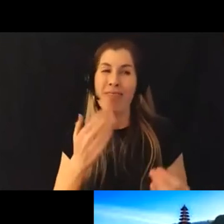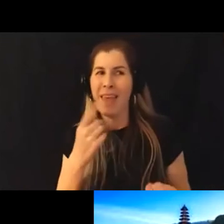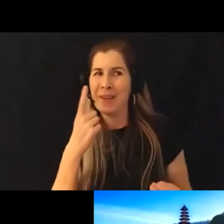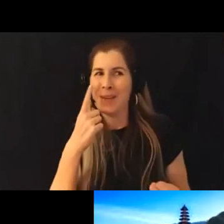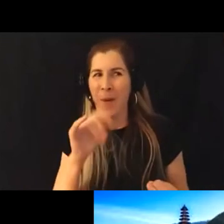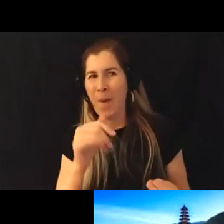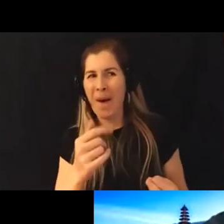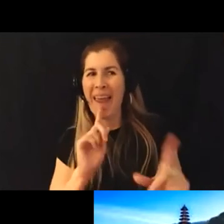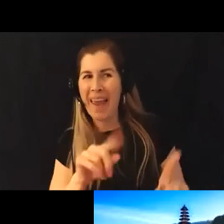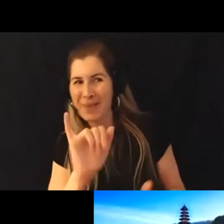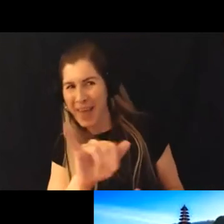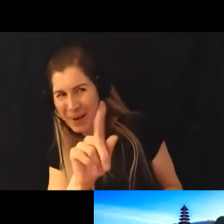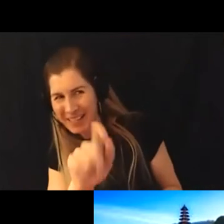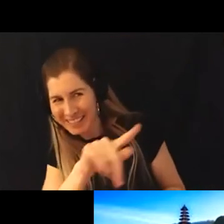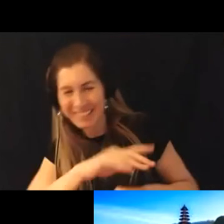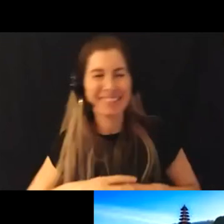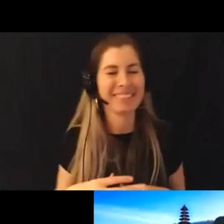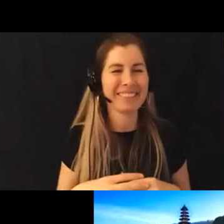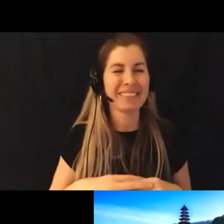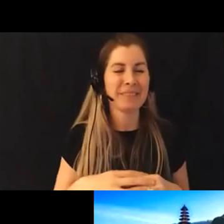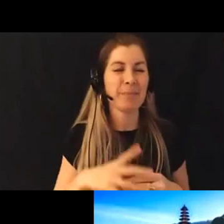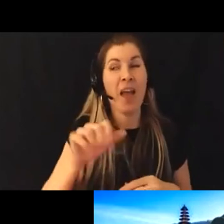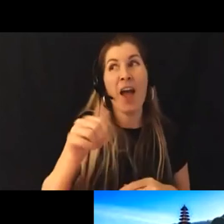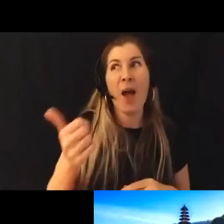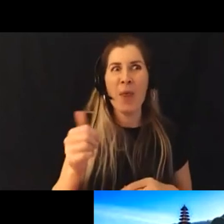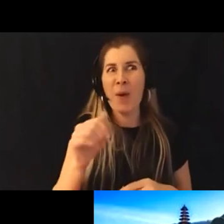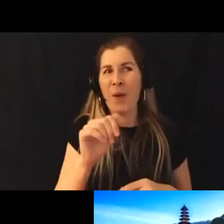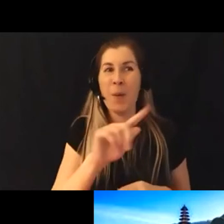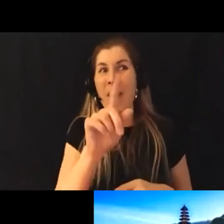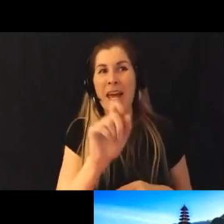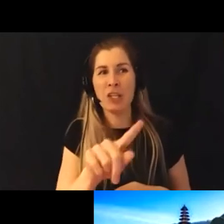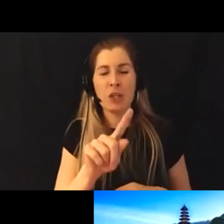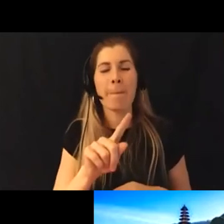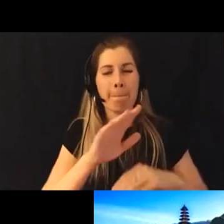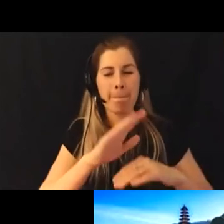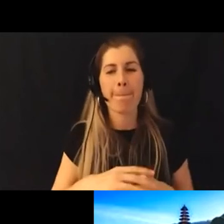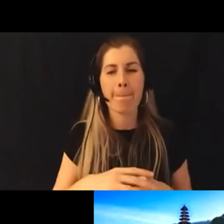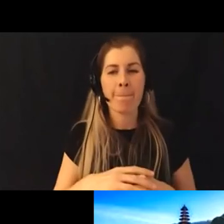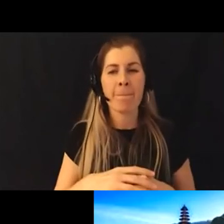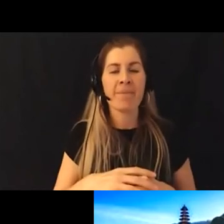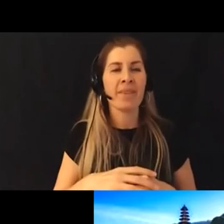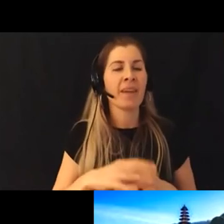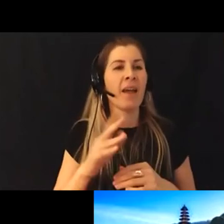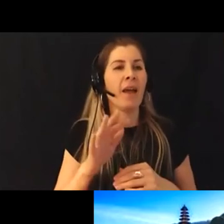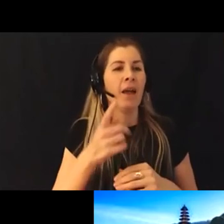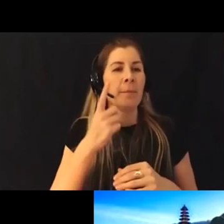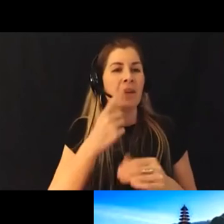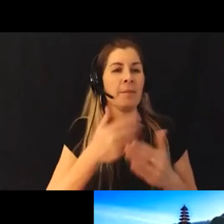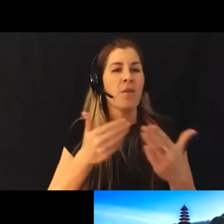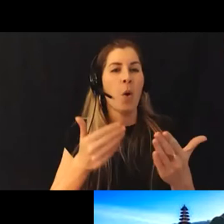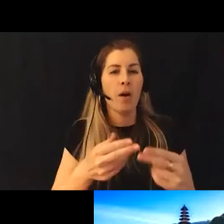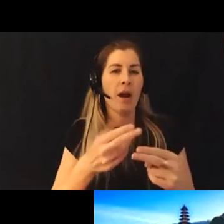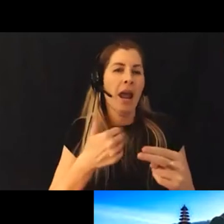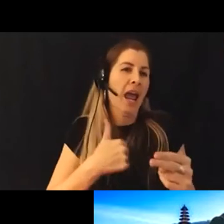question. And so another random question I would like to ask before we go into a brief